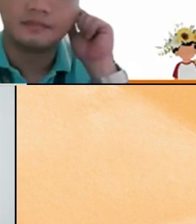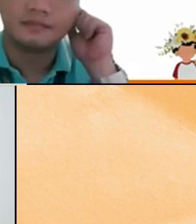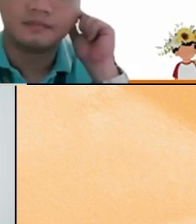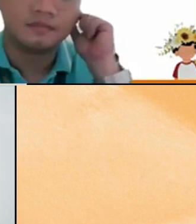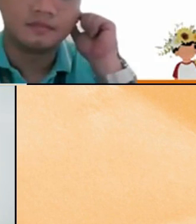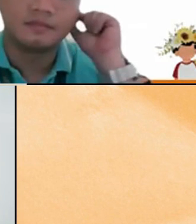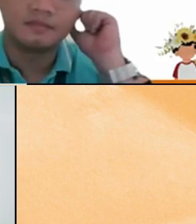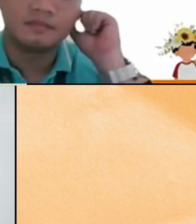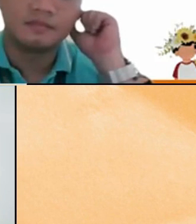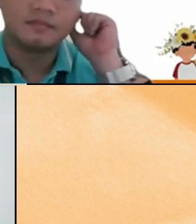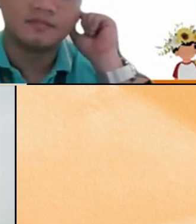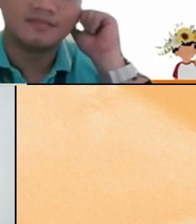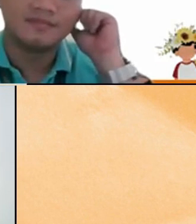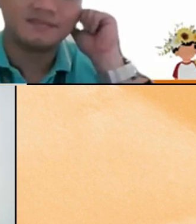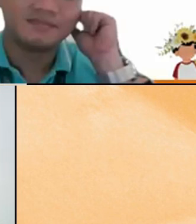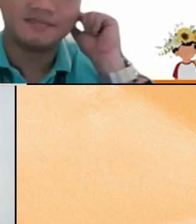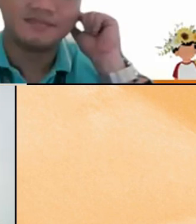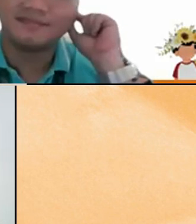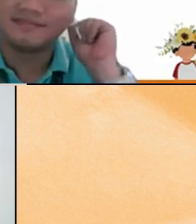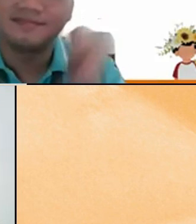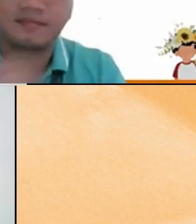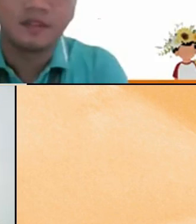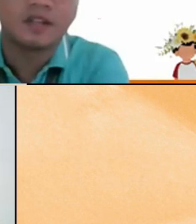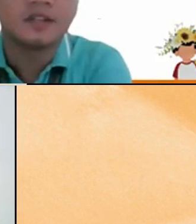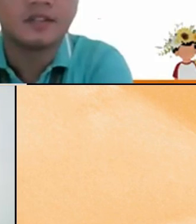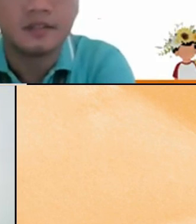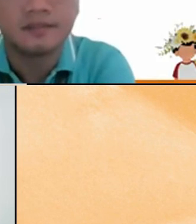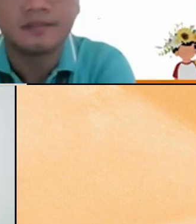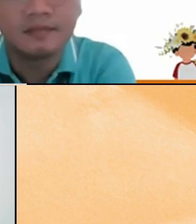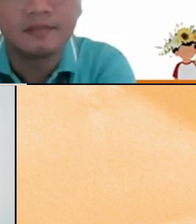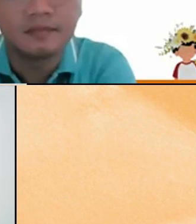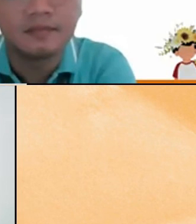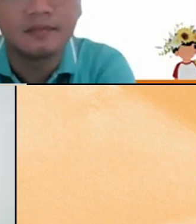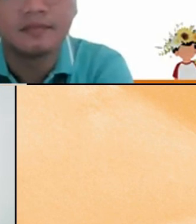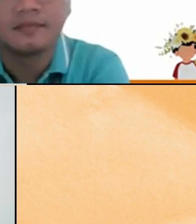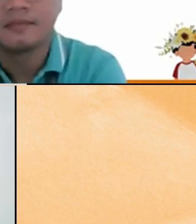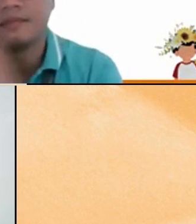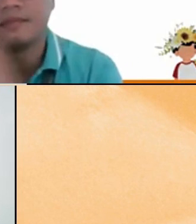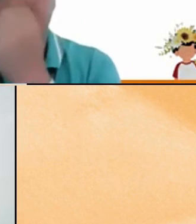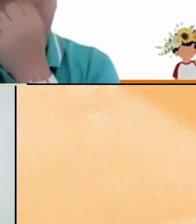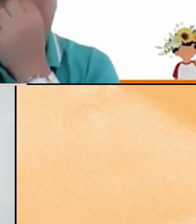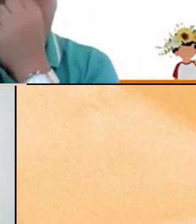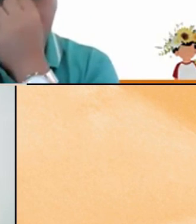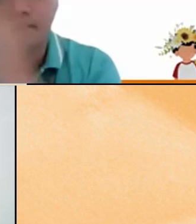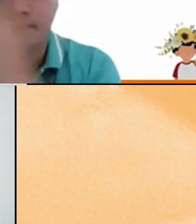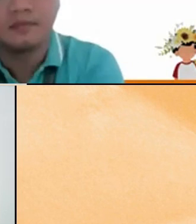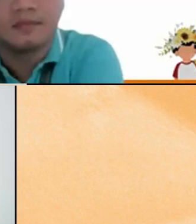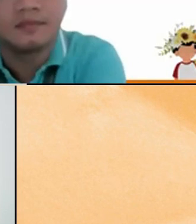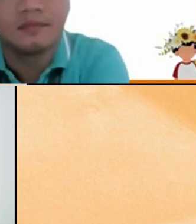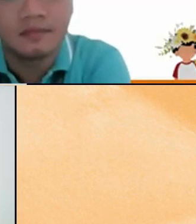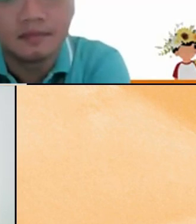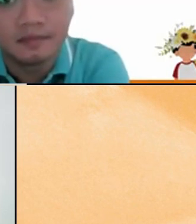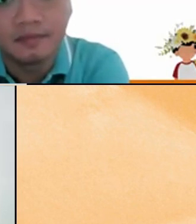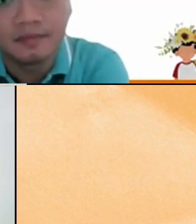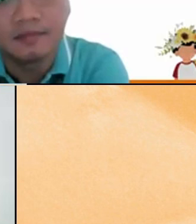this is for Dr. Laines. There are a lot of statements here about children